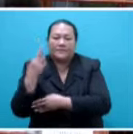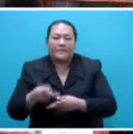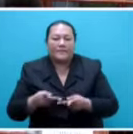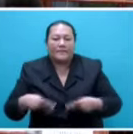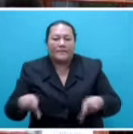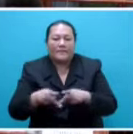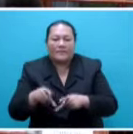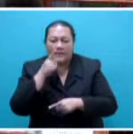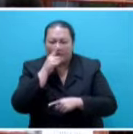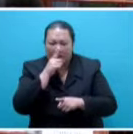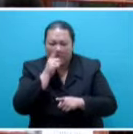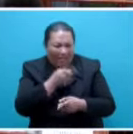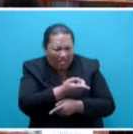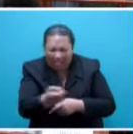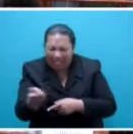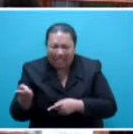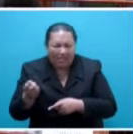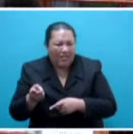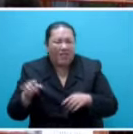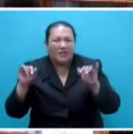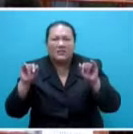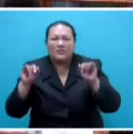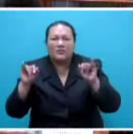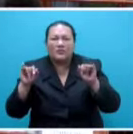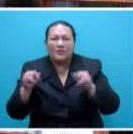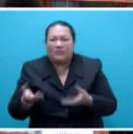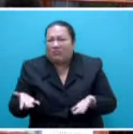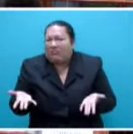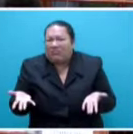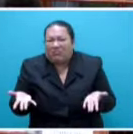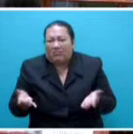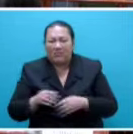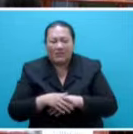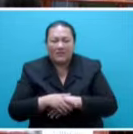So the other issue, Mr. Speaker, sir, is